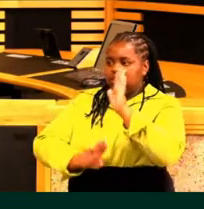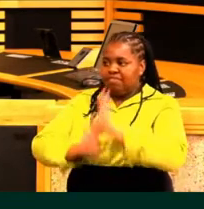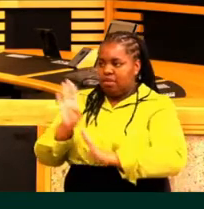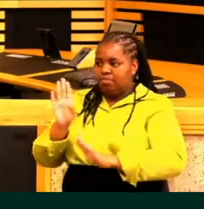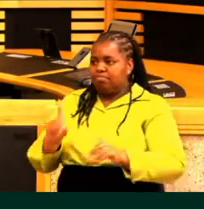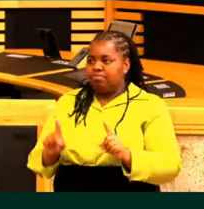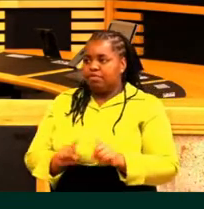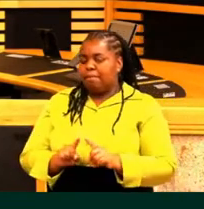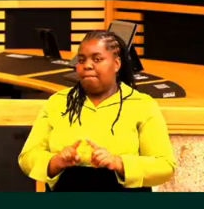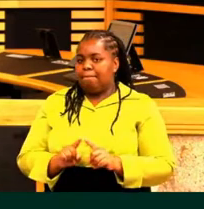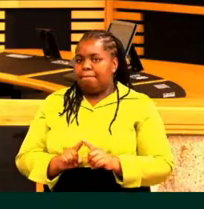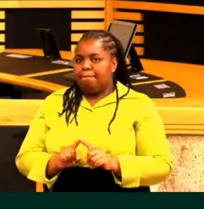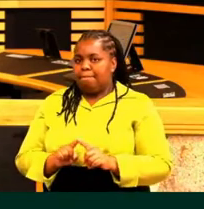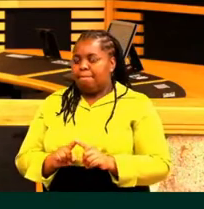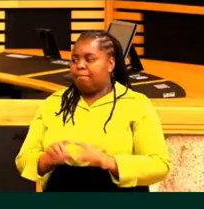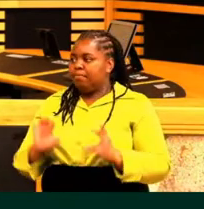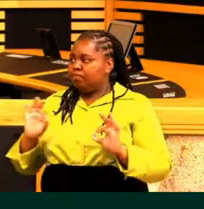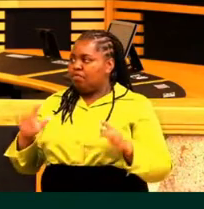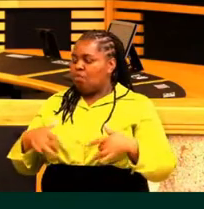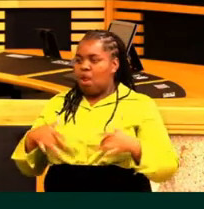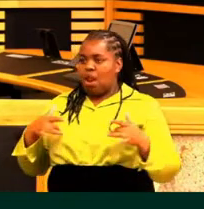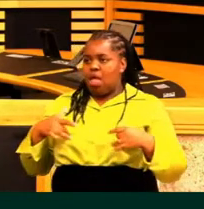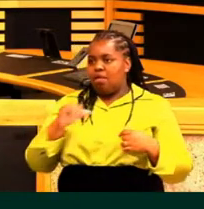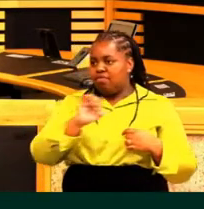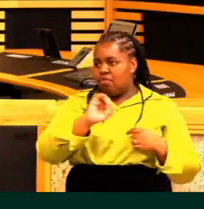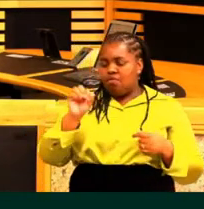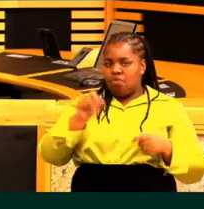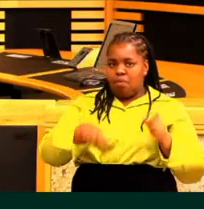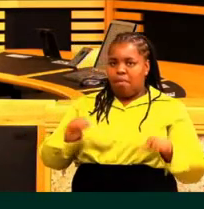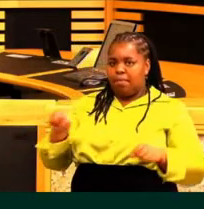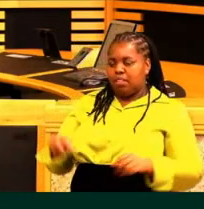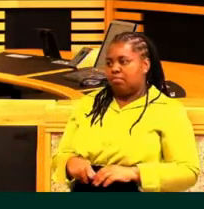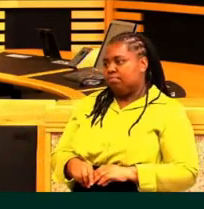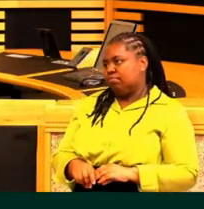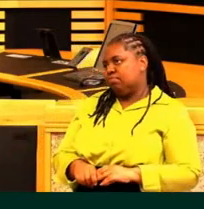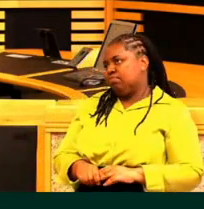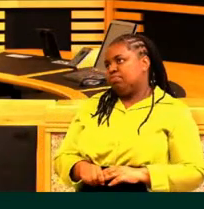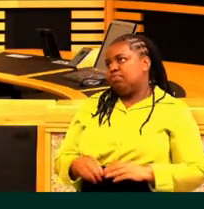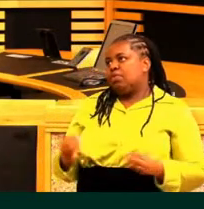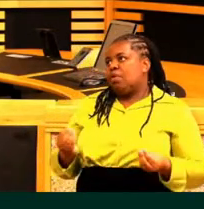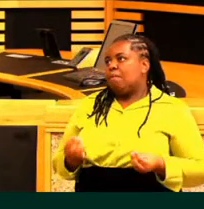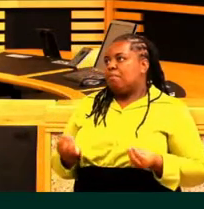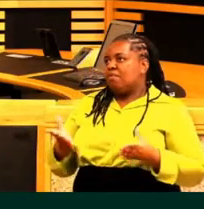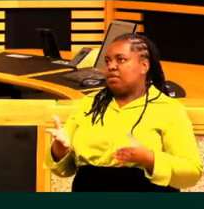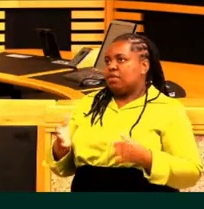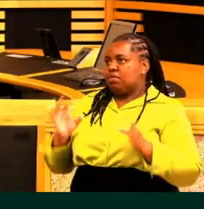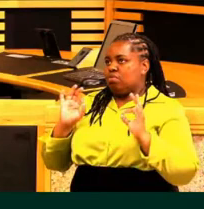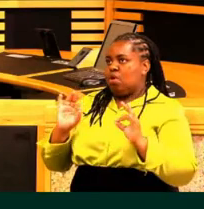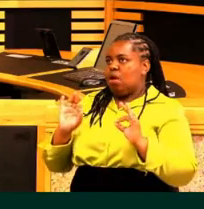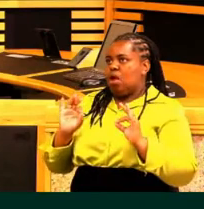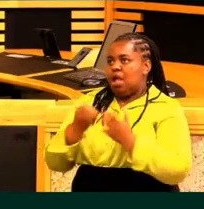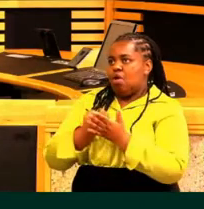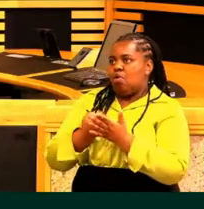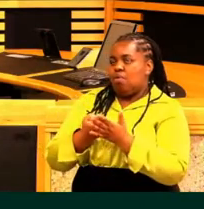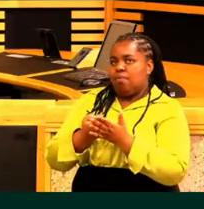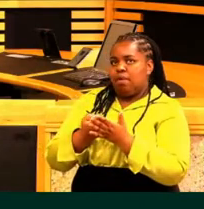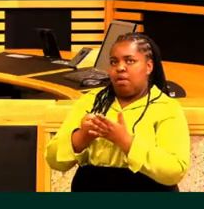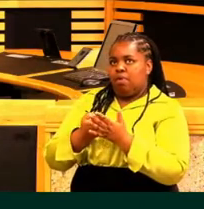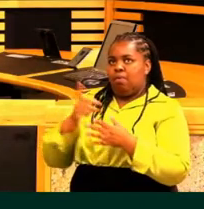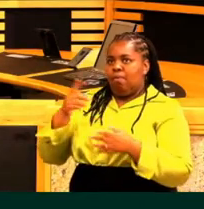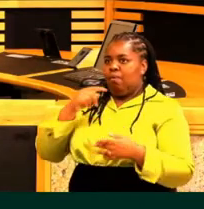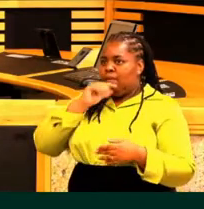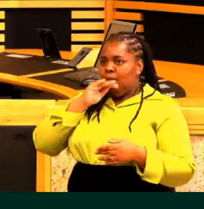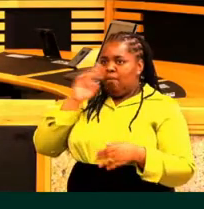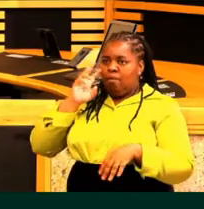sustainability of the livelihoods of our people providing economic opportunities for the Youth in agriculture is